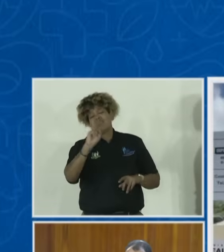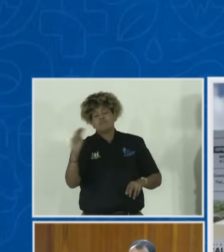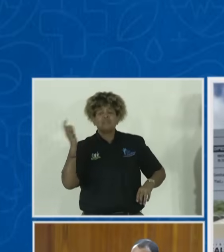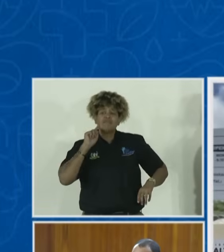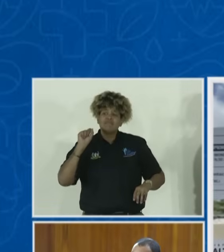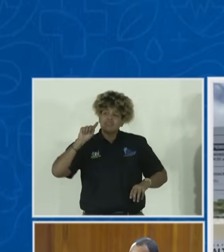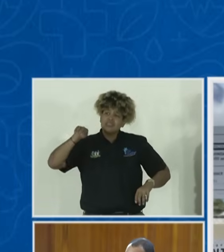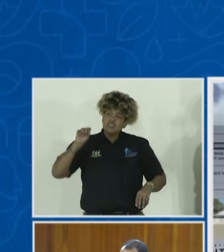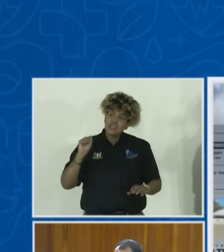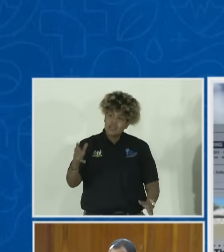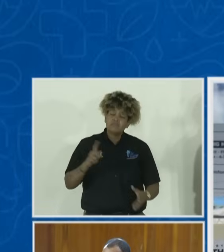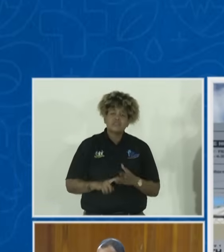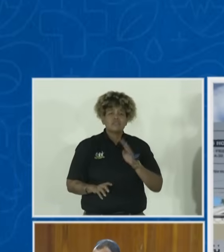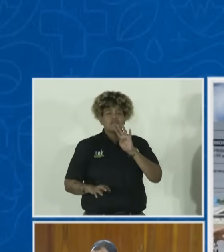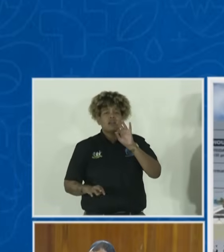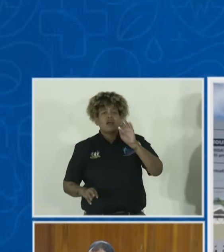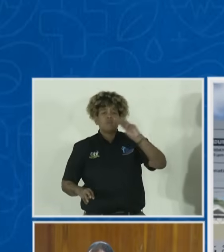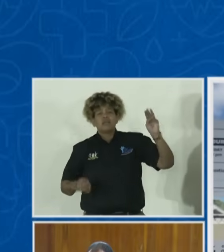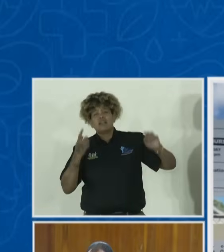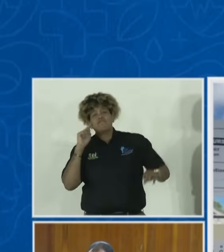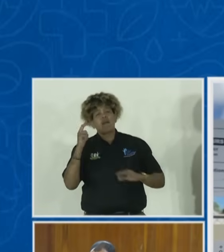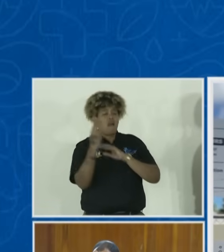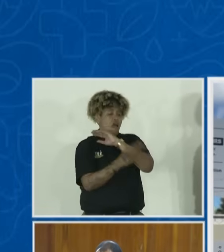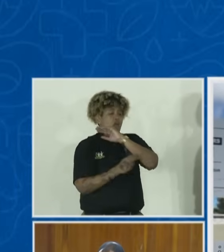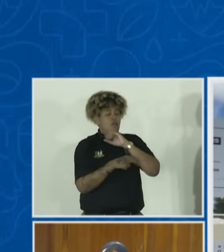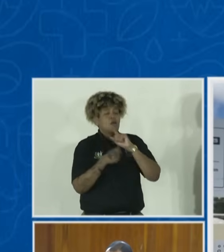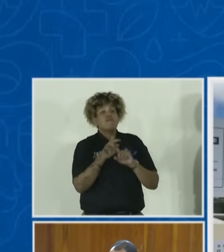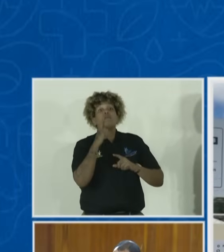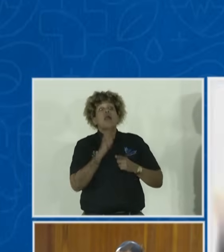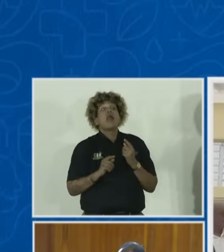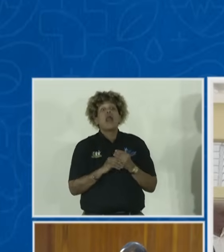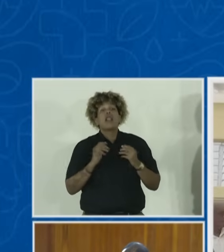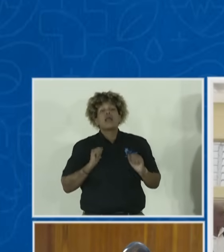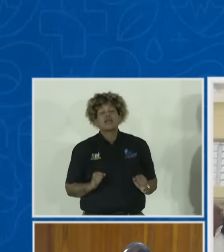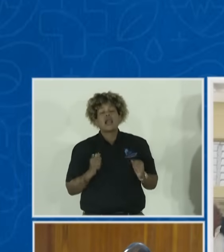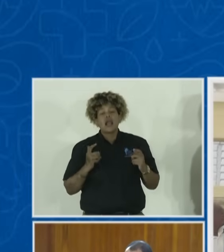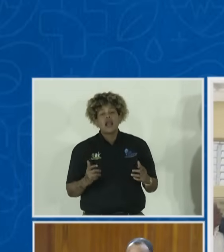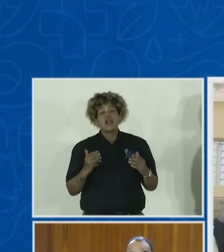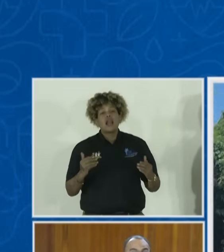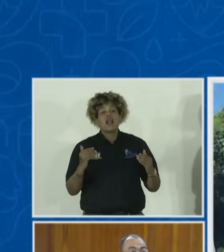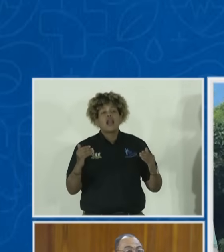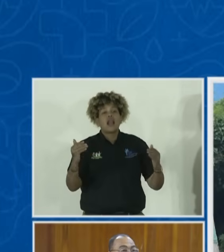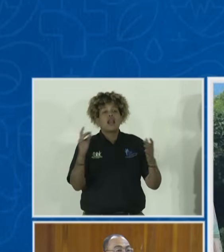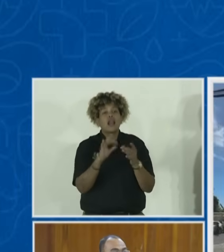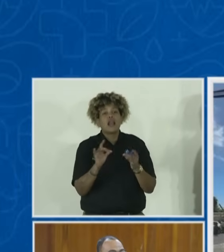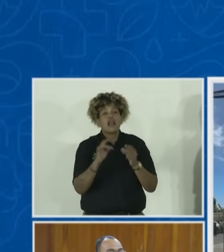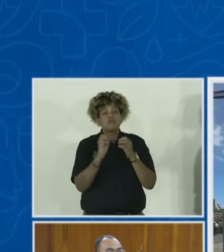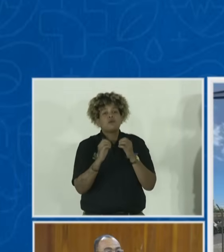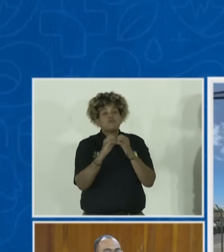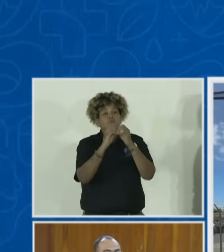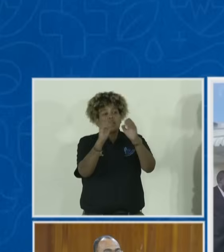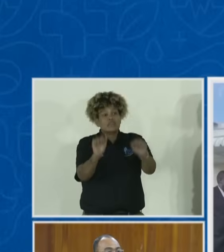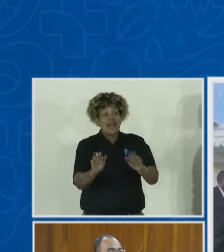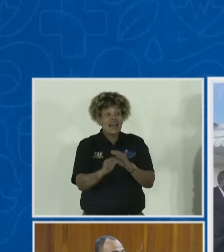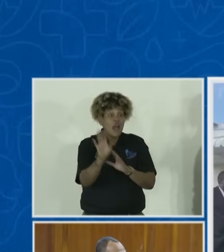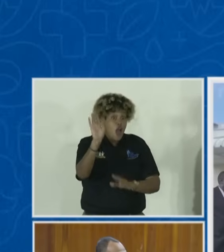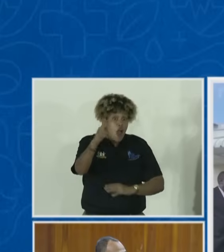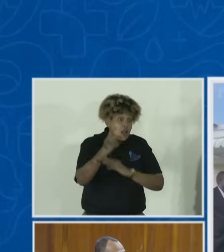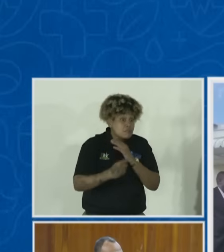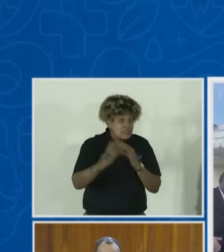for St. James, 49 million for Hanover, and I could go on and on. Every single parish have gotten